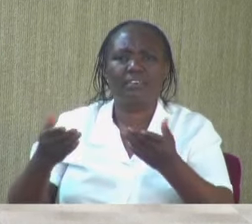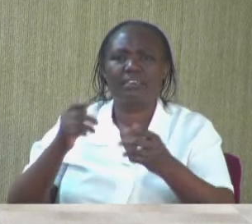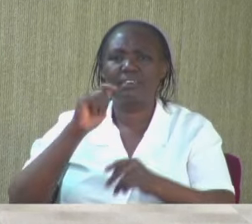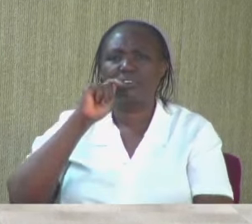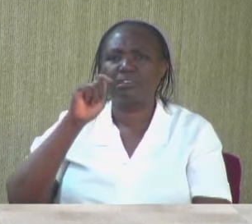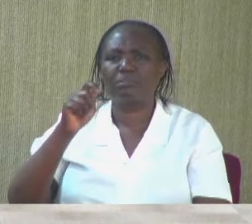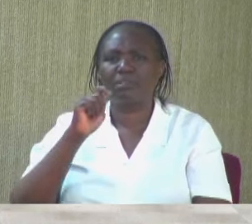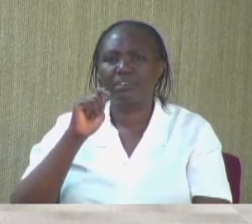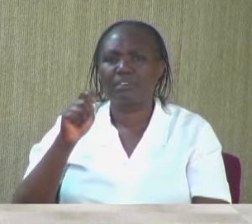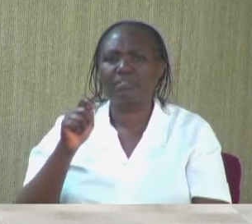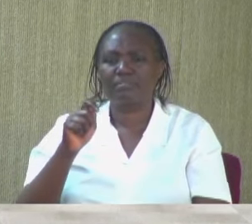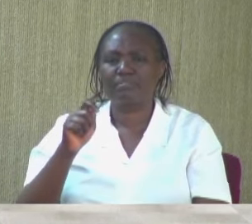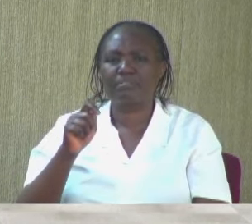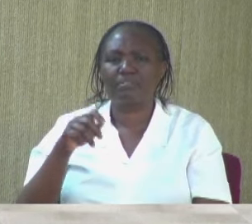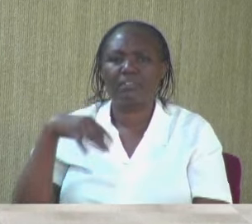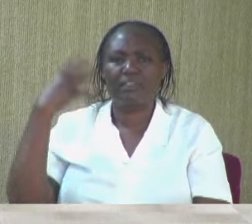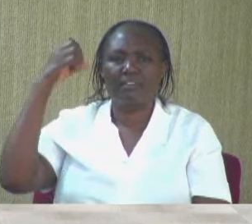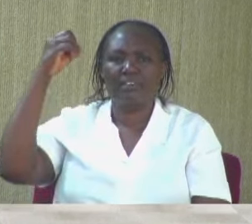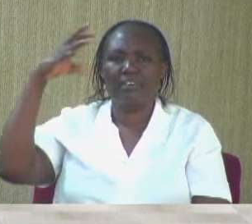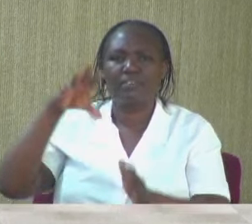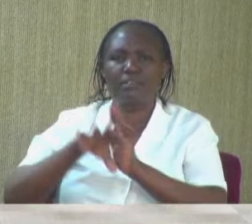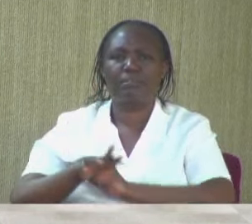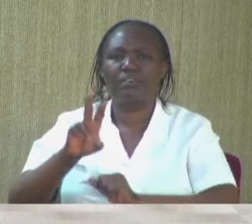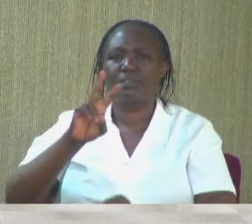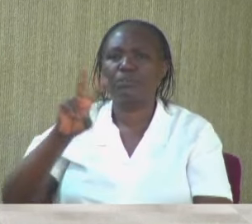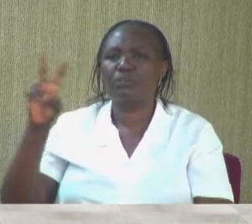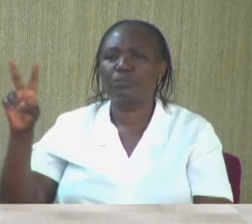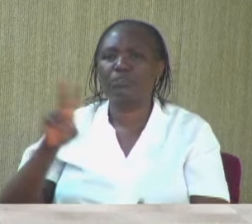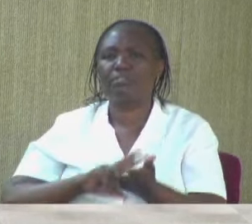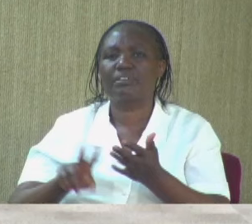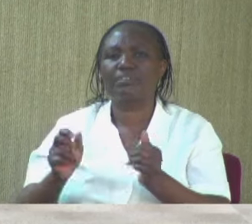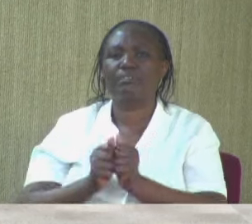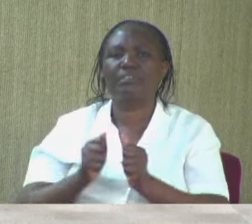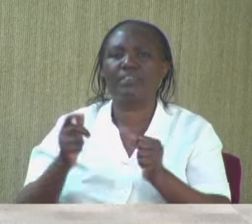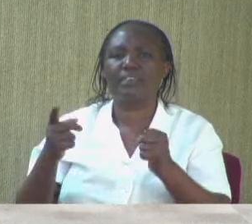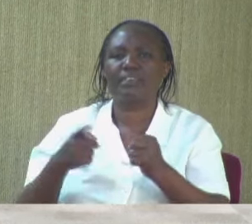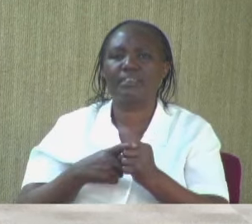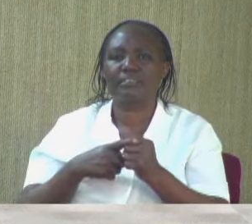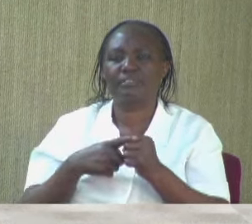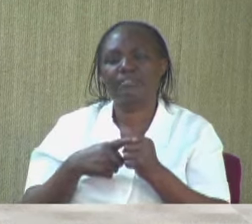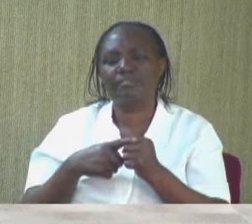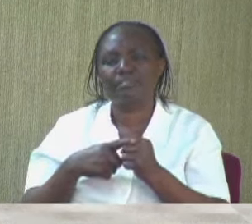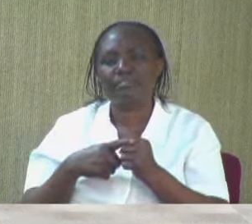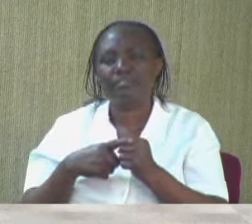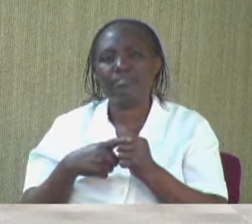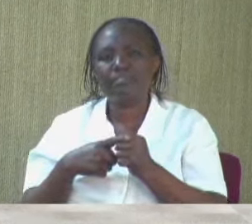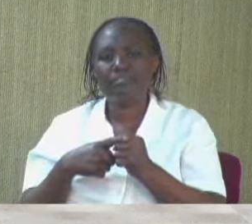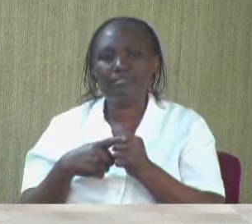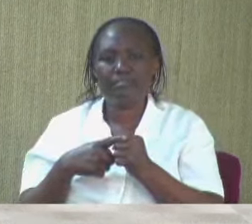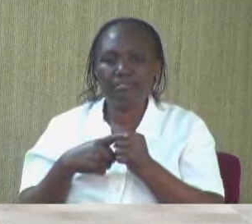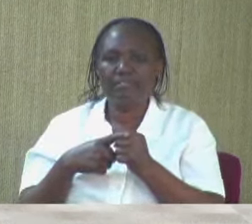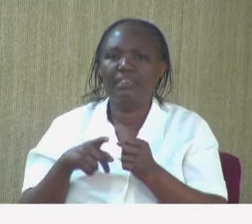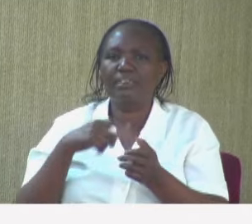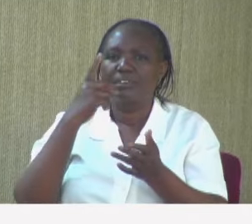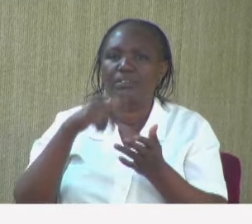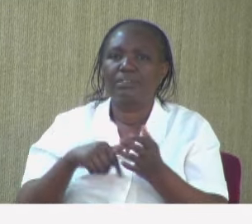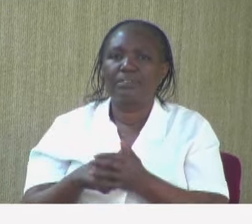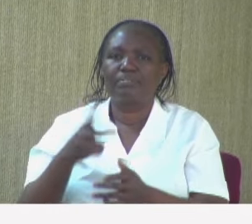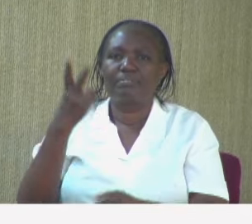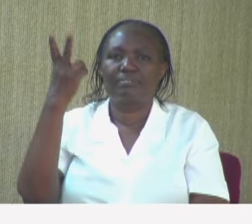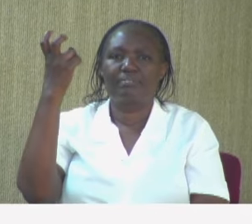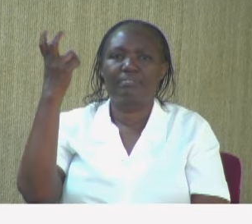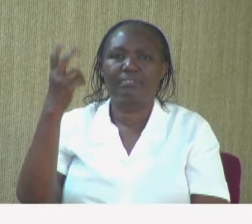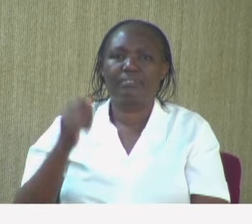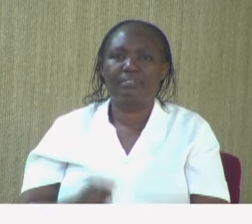testimonies? Notice Revelation chapter 22, verse number 16. Revelation 22, verse number 16. It says,